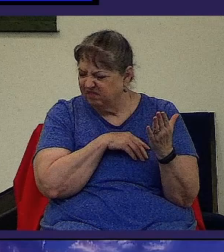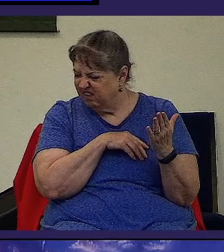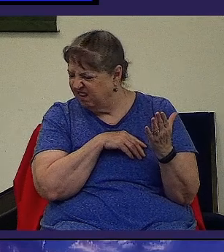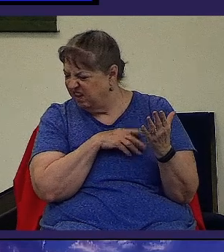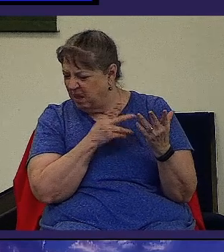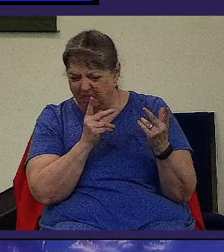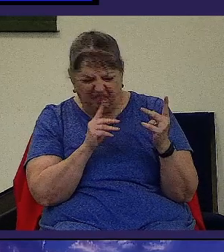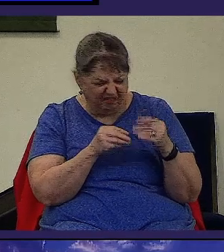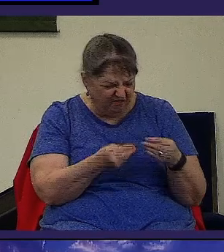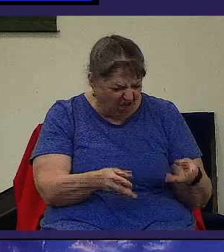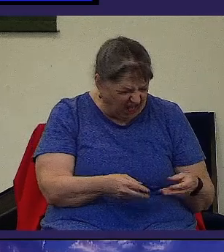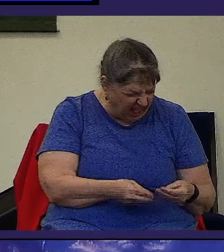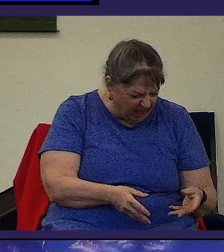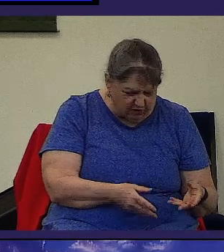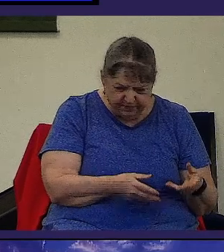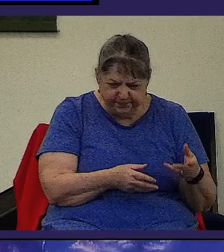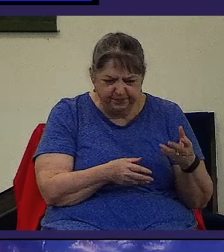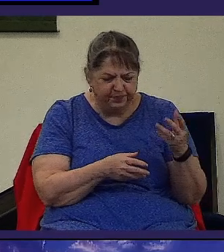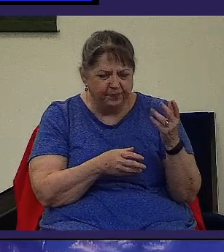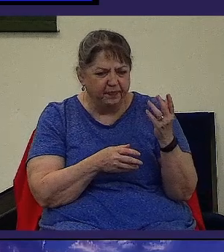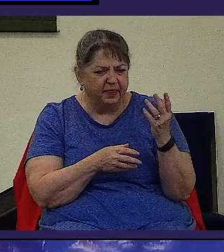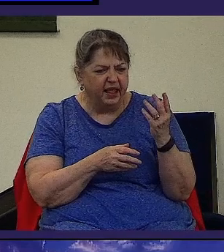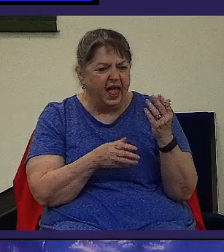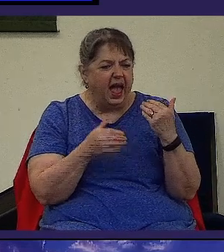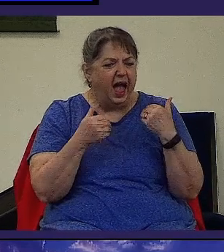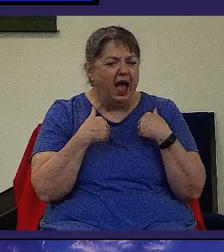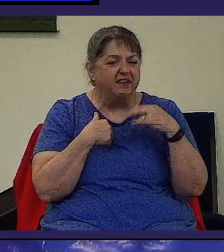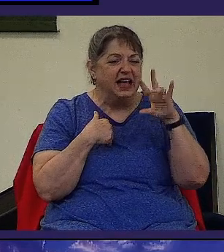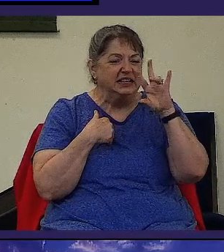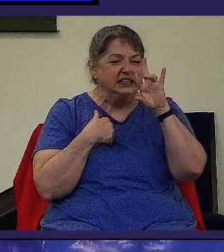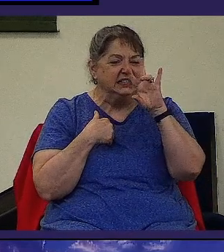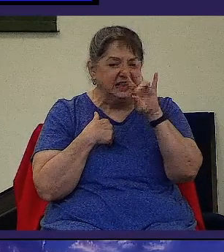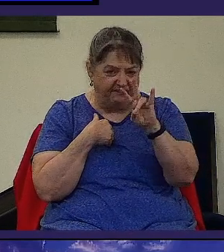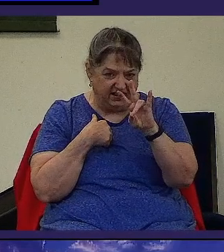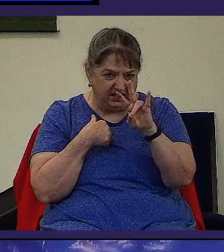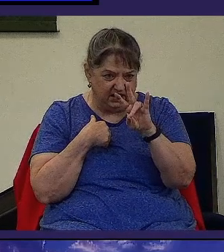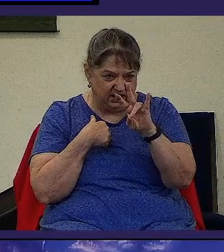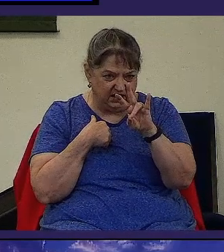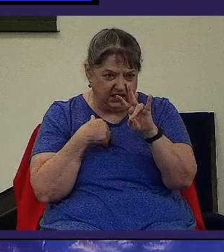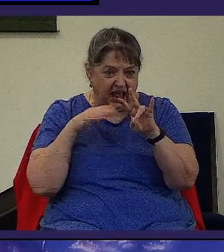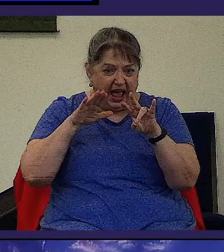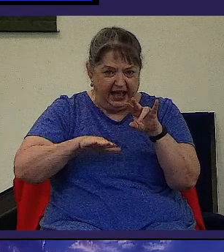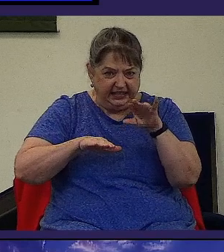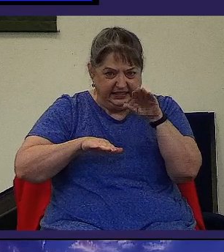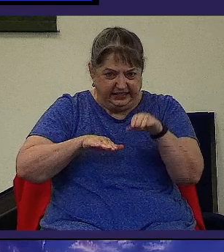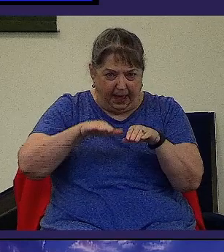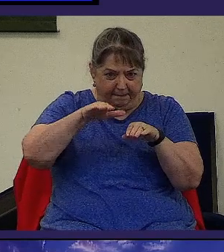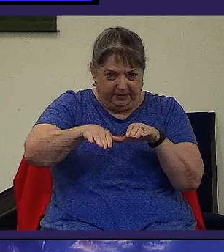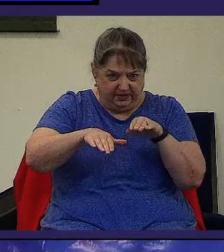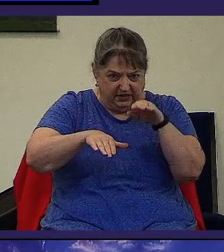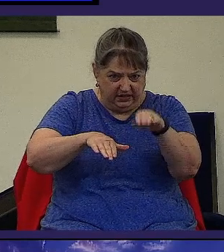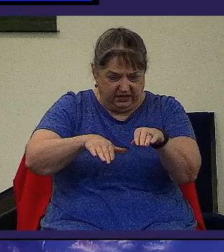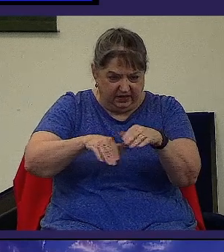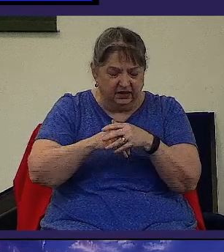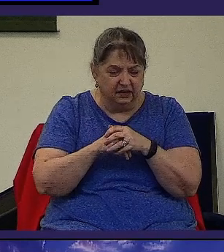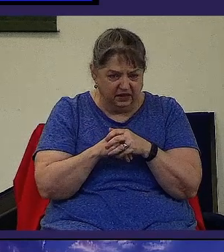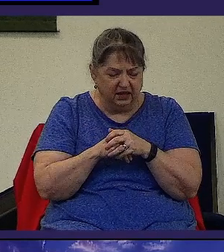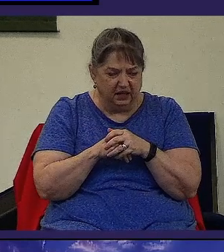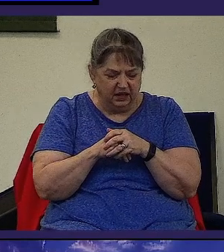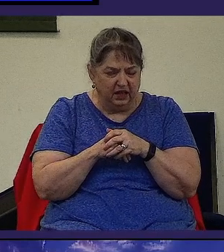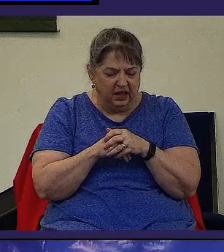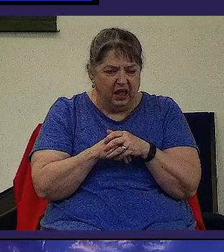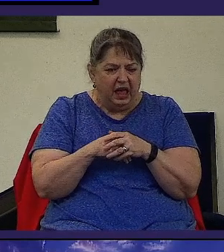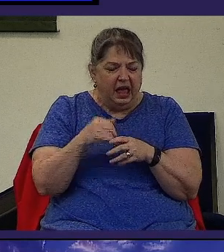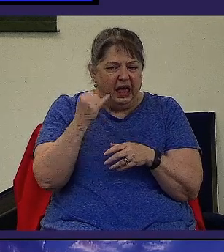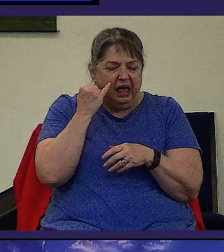and there's there's uh seven steps here that uh we once we meet with men or